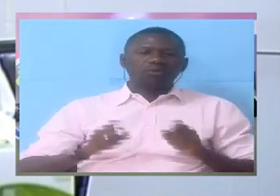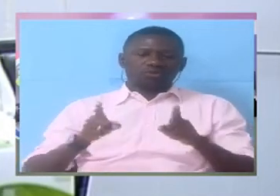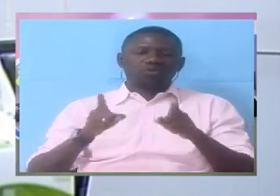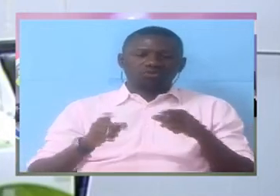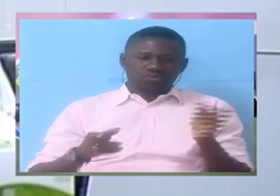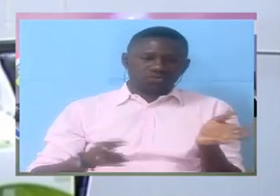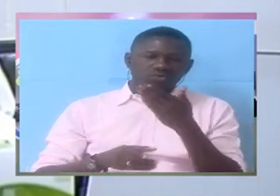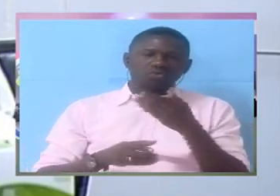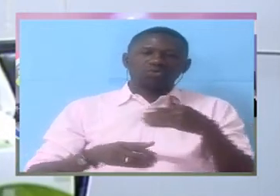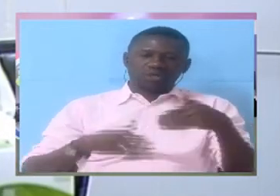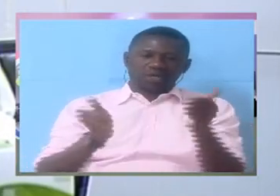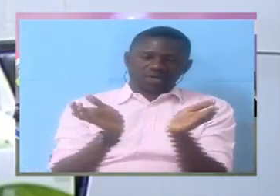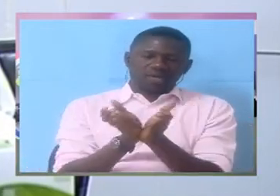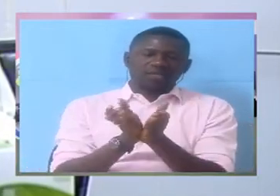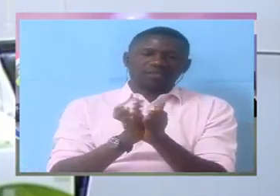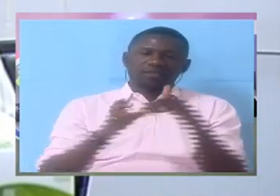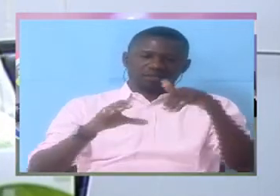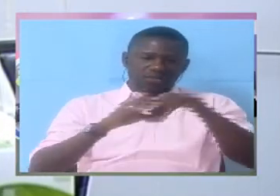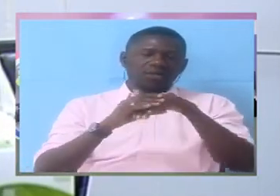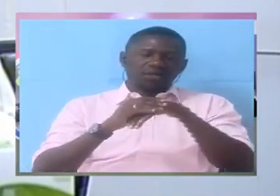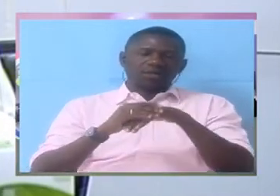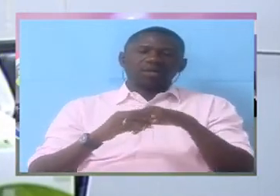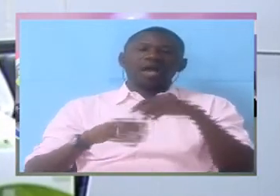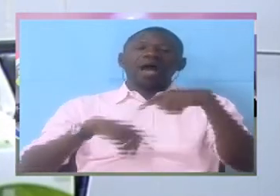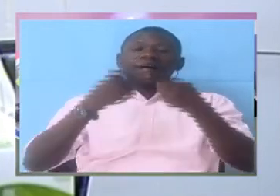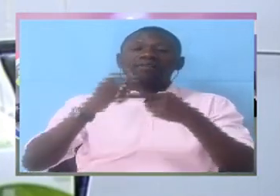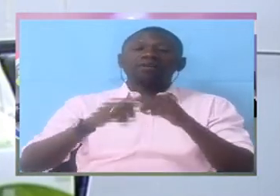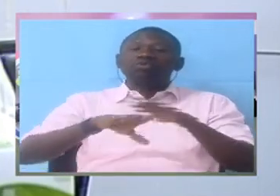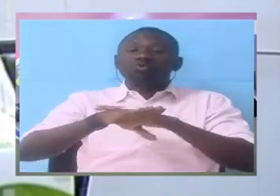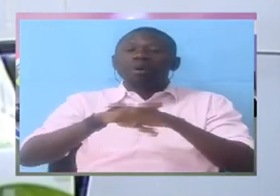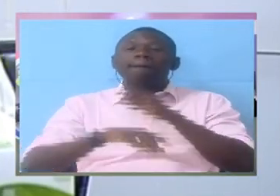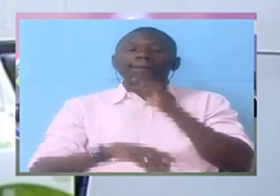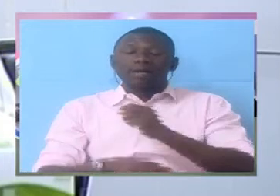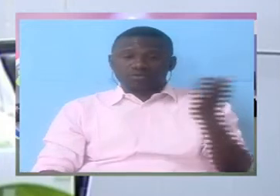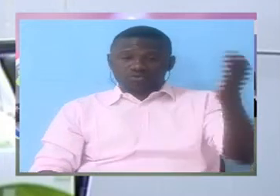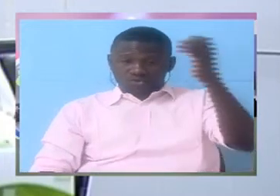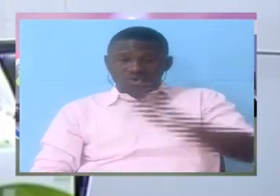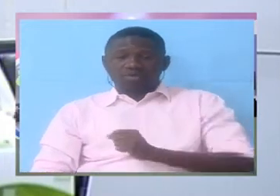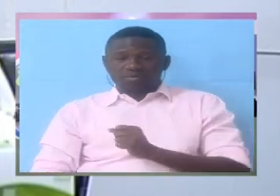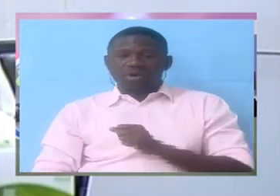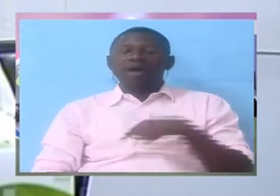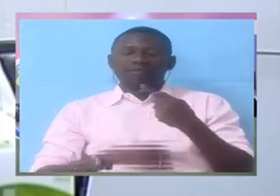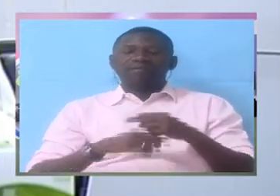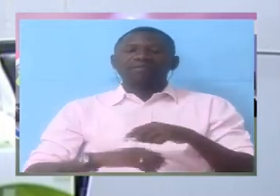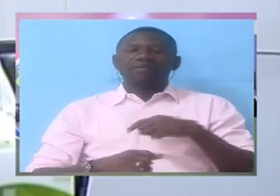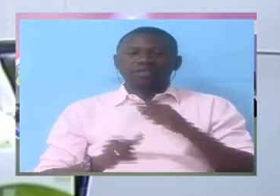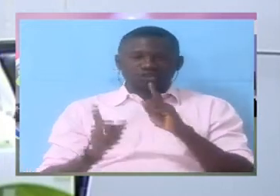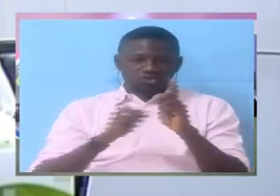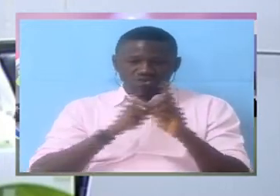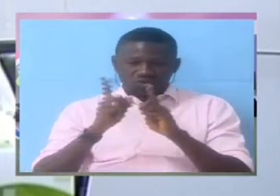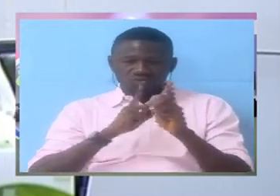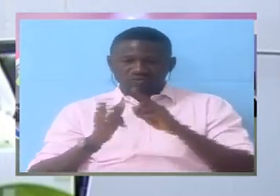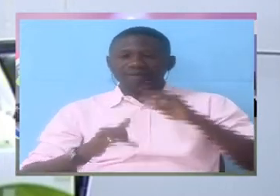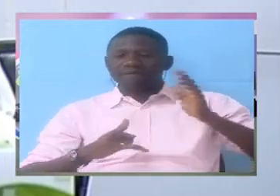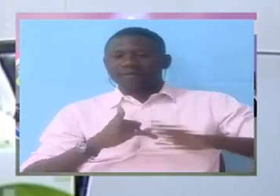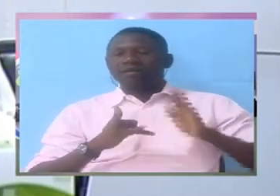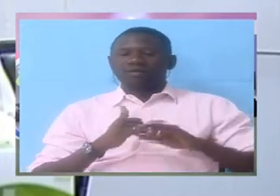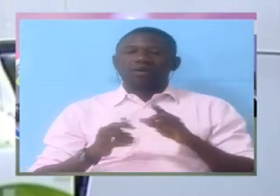ulto. Till Mr. Hedul comes, then he will finalize things with you. Ni Mr. Hedul na atabitunga atenite si kulu